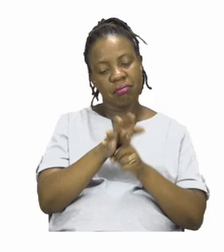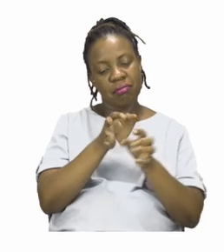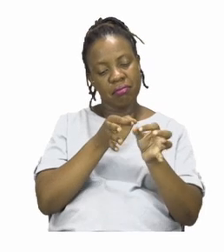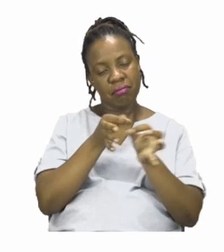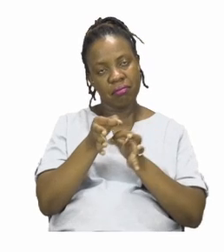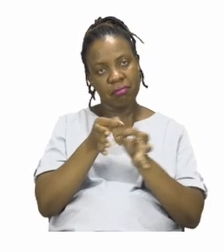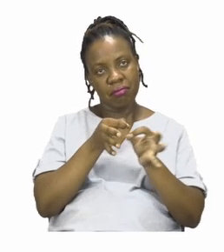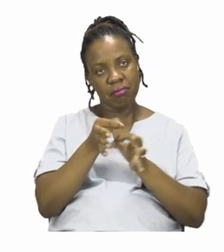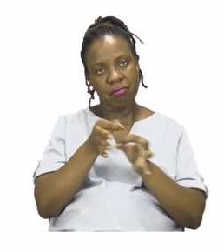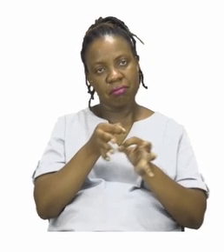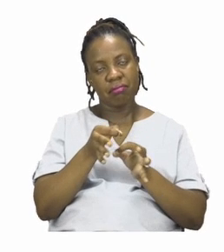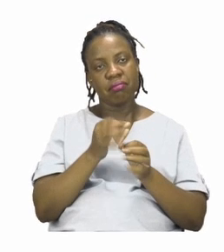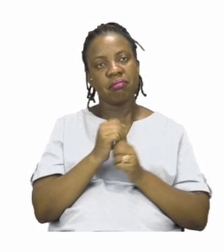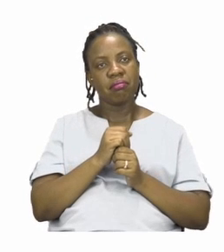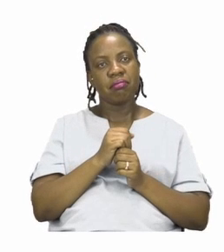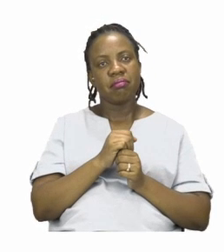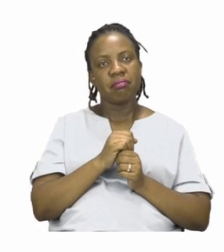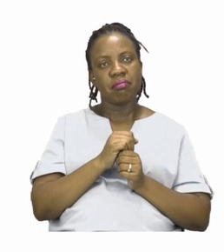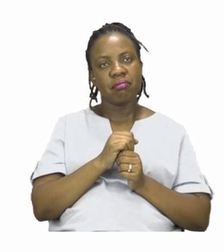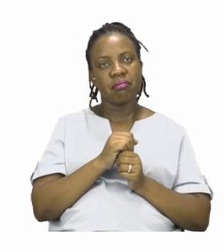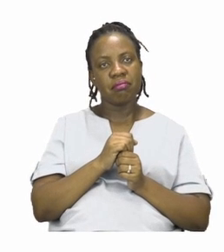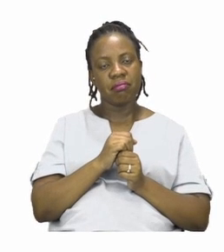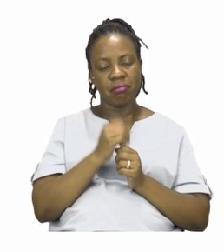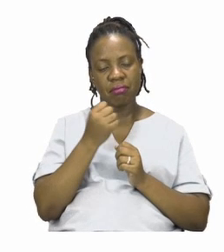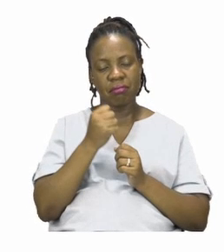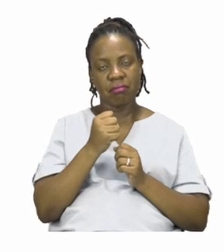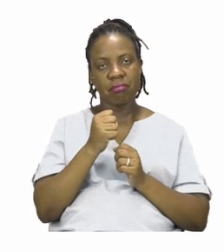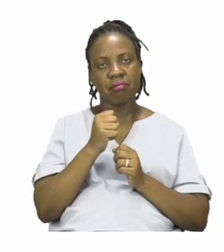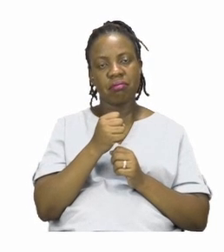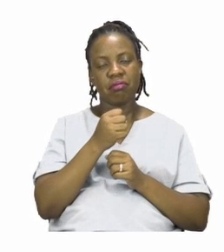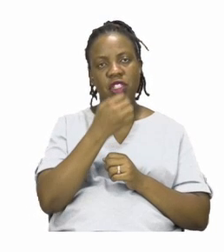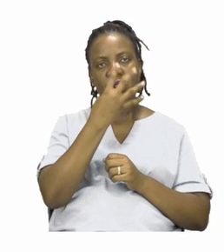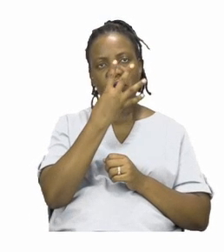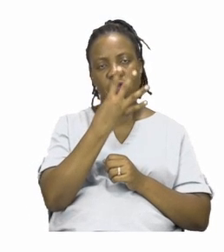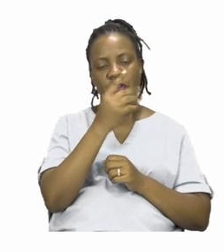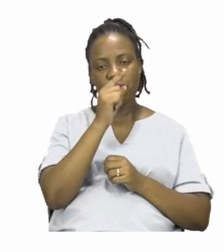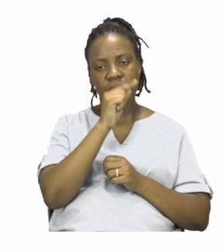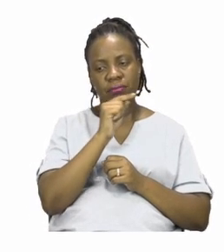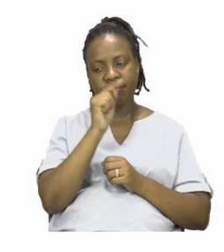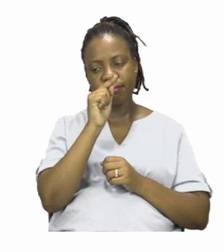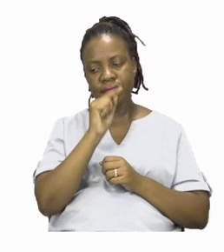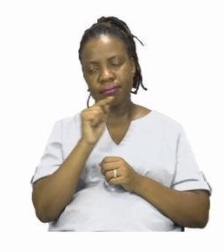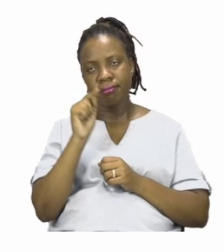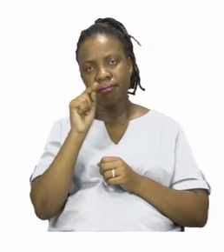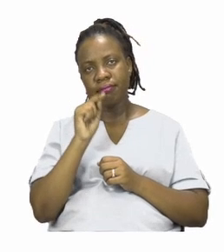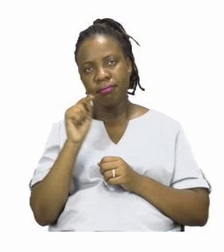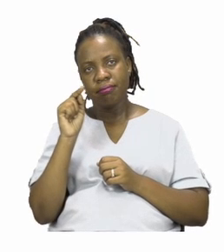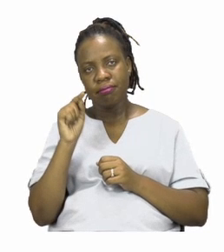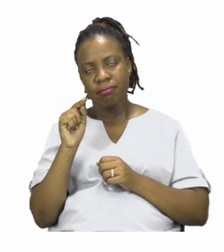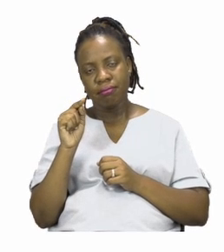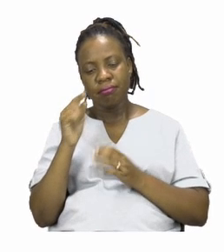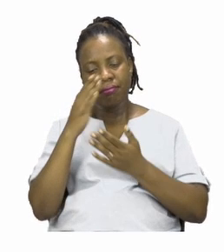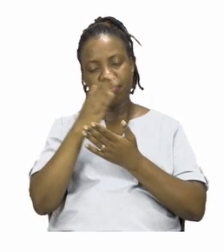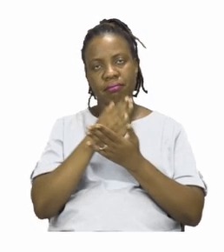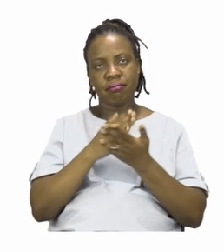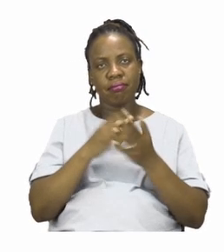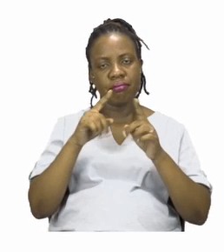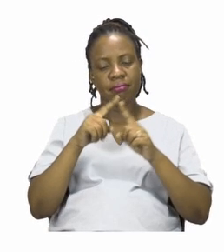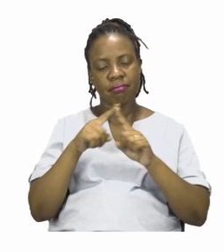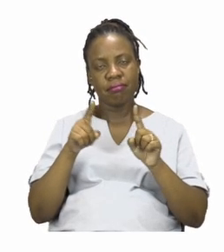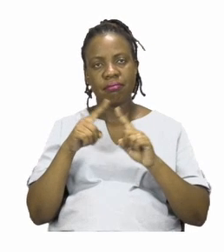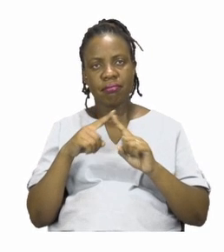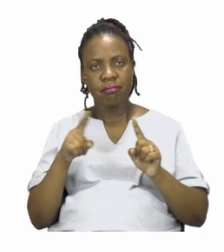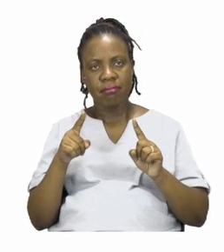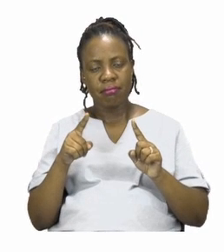at the bottom, you will see 4 circles, all with different parts. Now, you have to look at the description